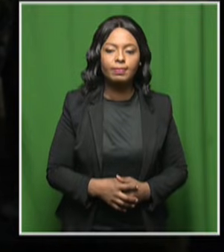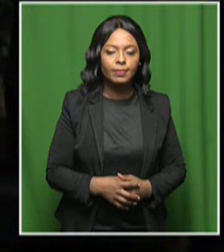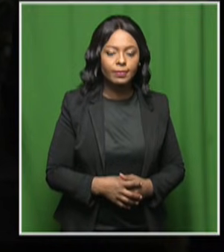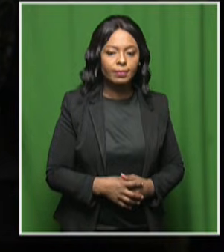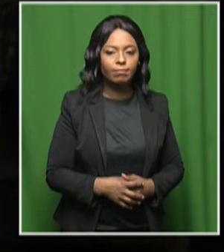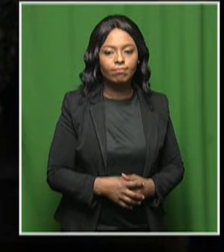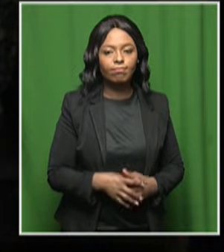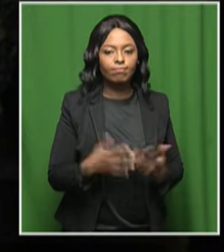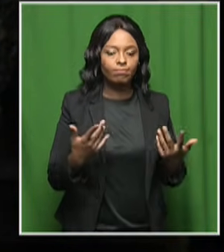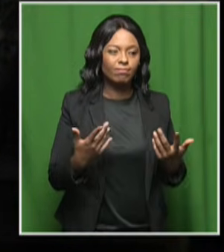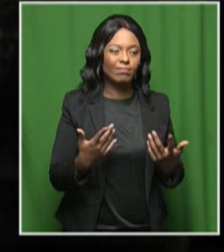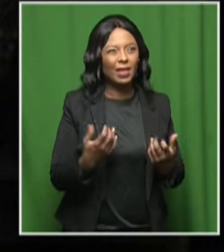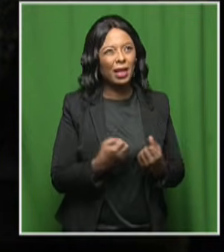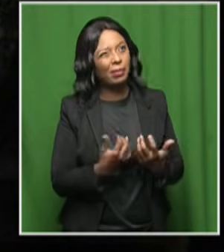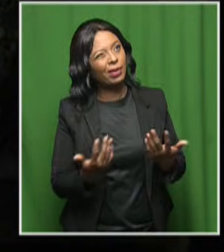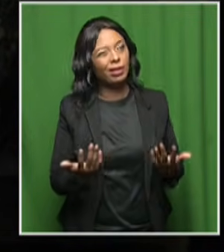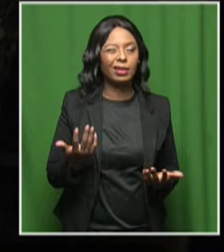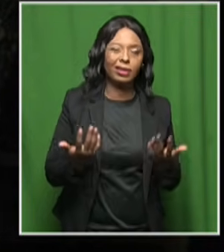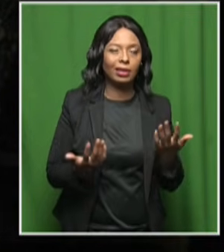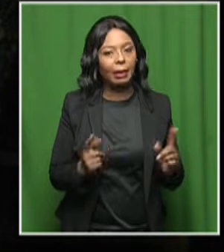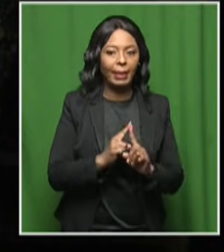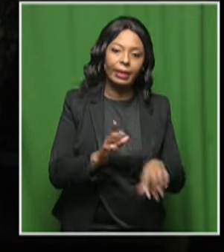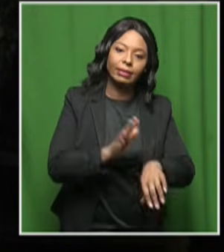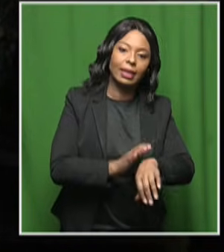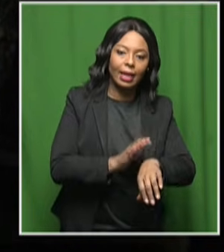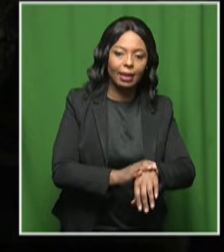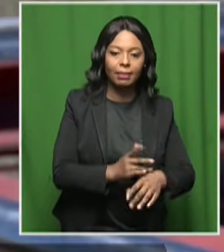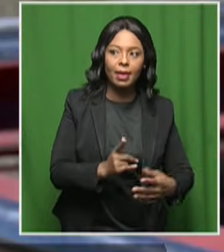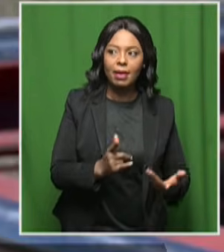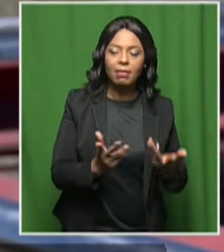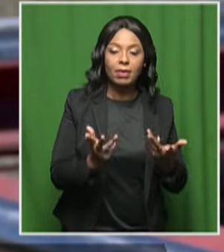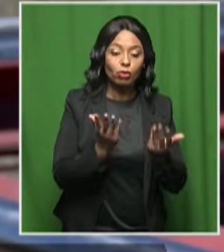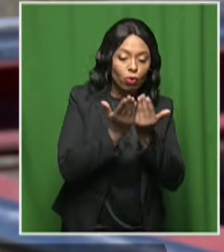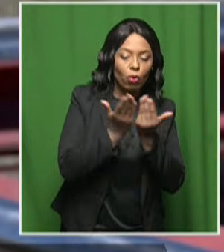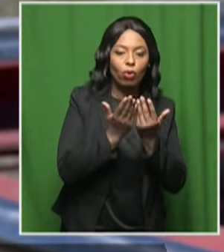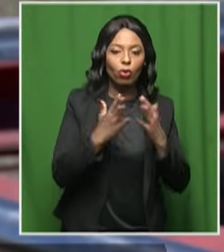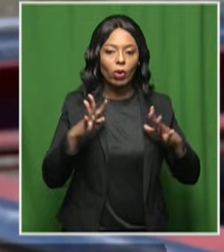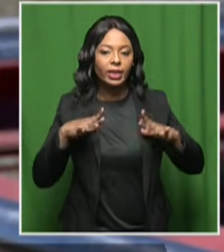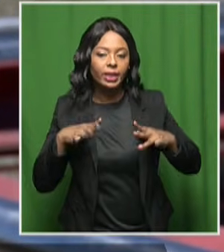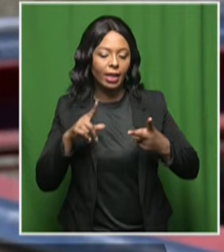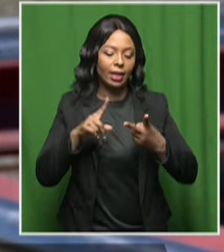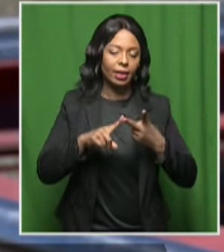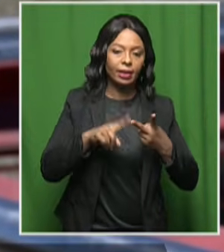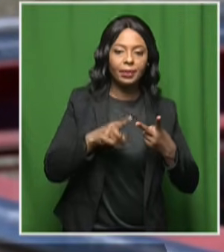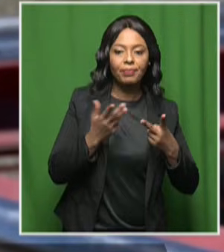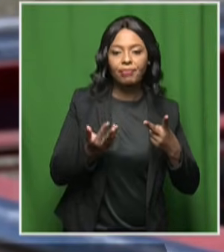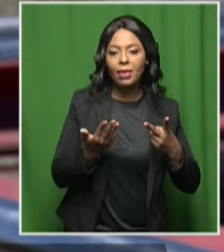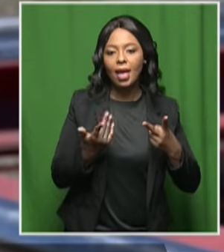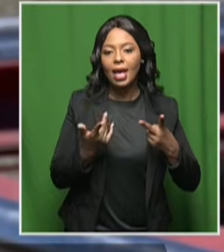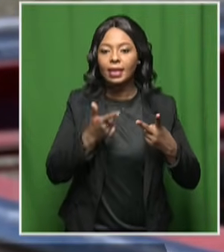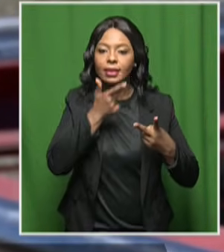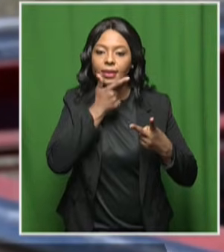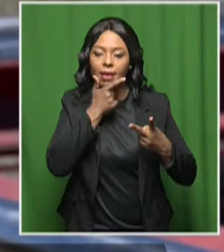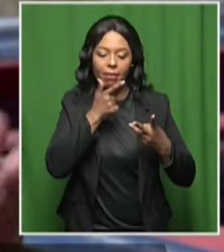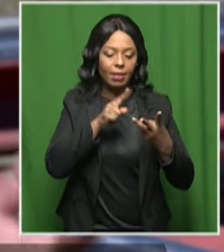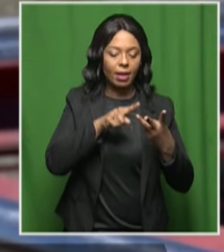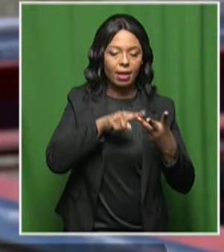of the times we are busy. Okay, school holidays is a busy time. Easter weekend, December,